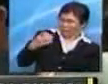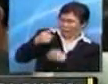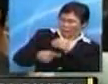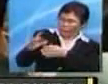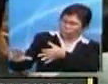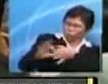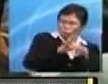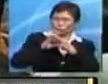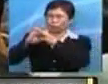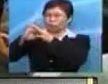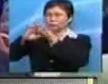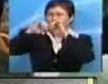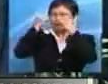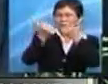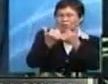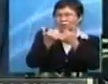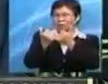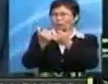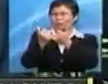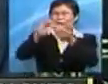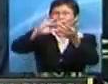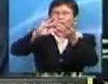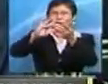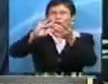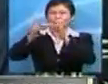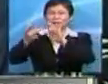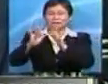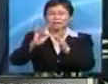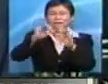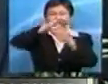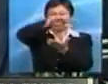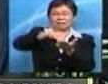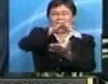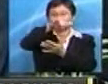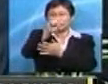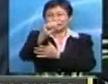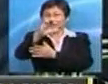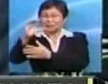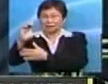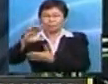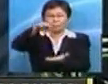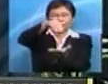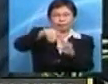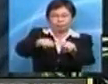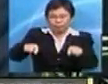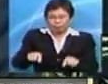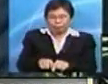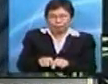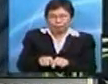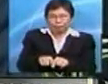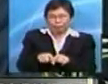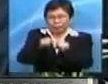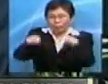Joint Agency Coordination Centre, JACC, which will be based out of Pearce Air Force Base in